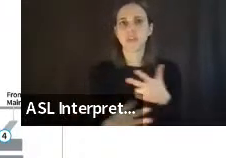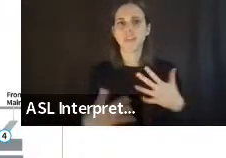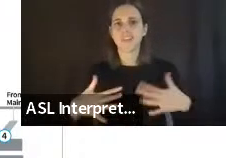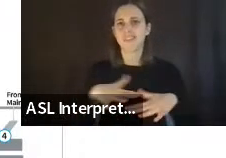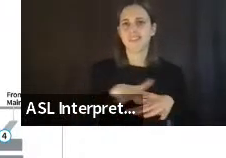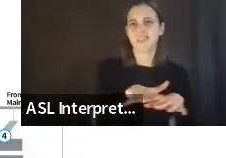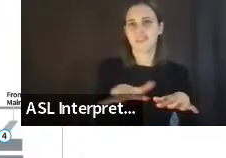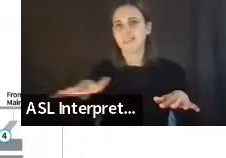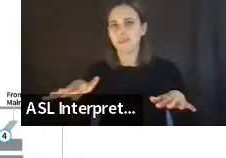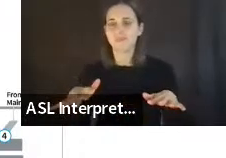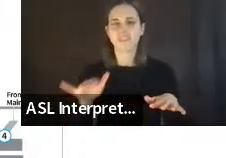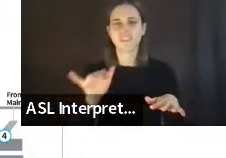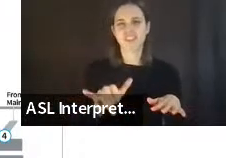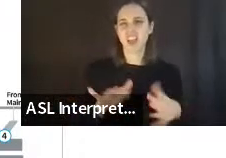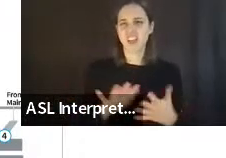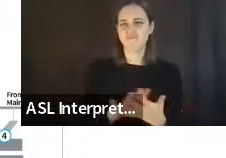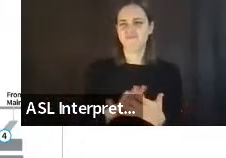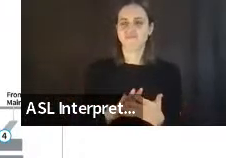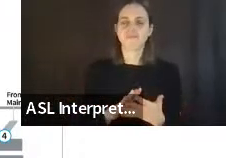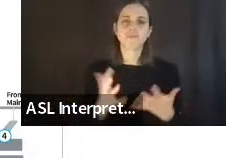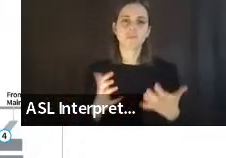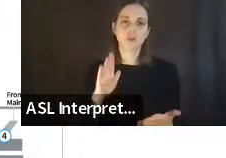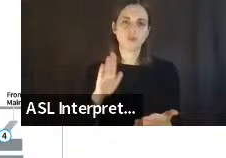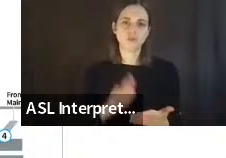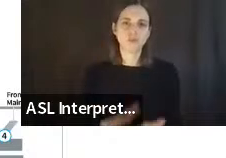short interchange spacing.